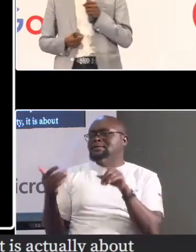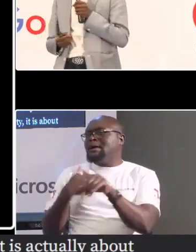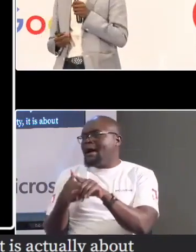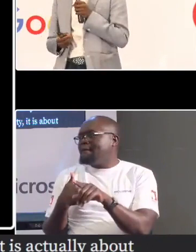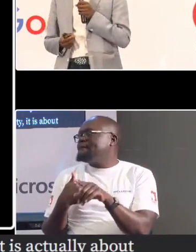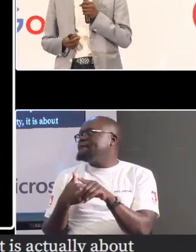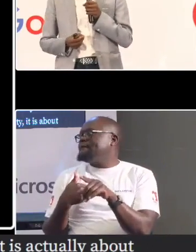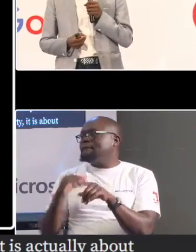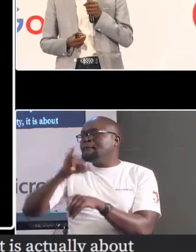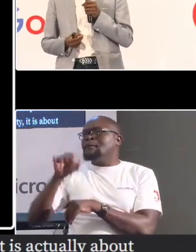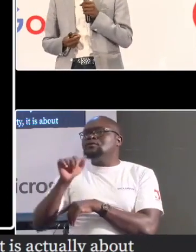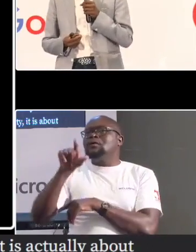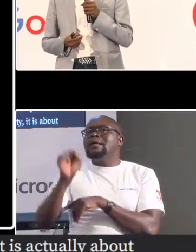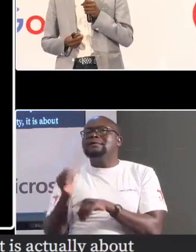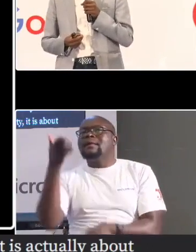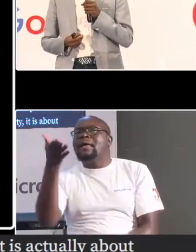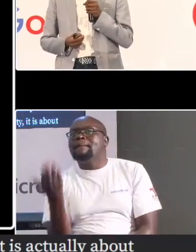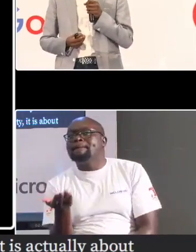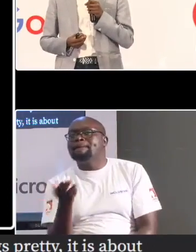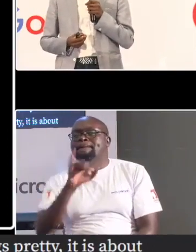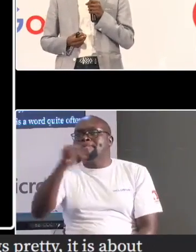if Julius, are you in the room?